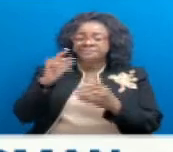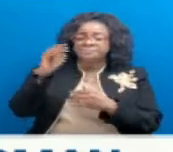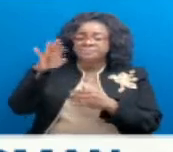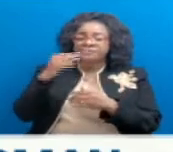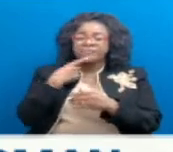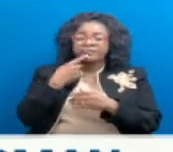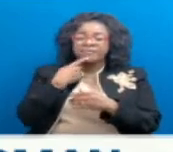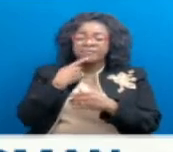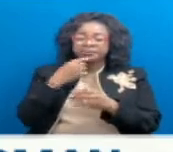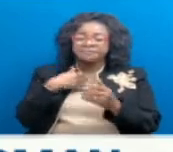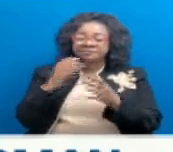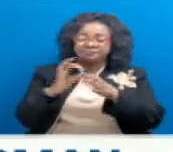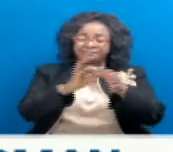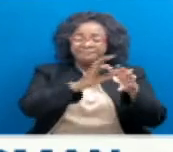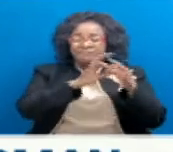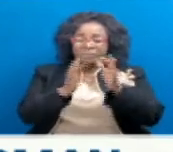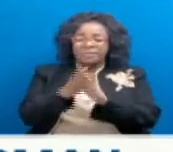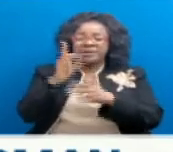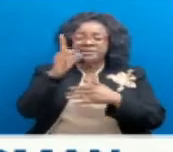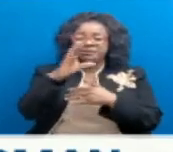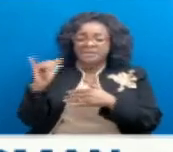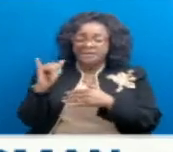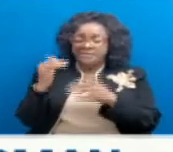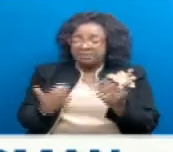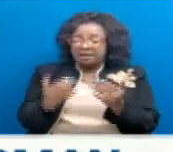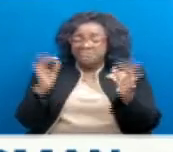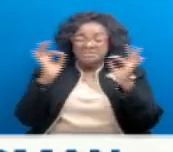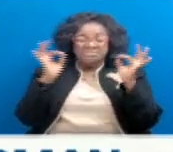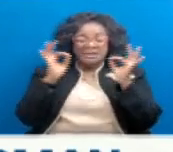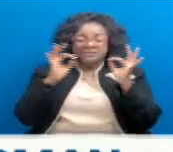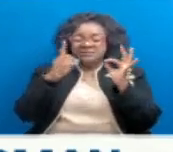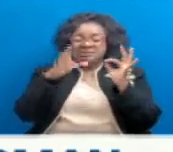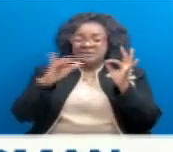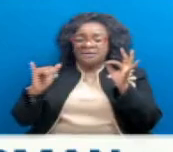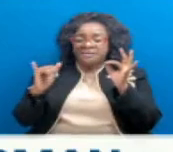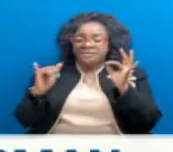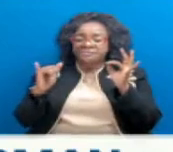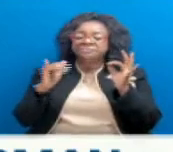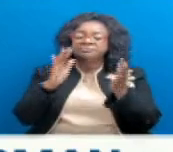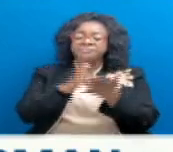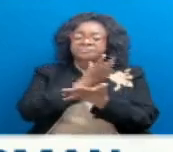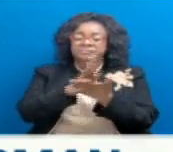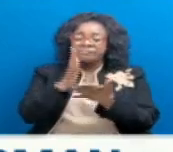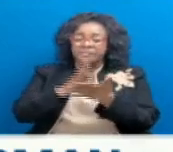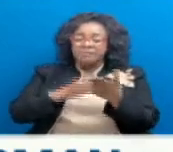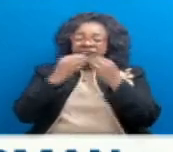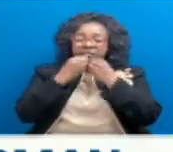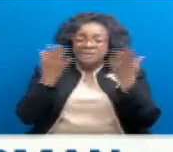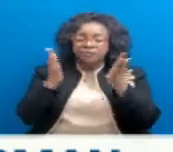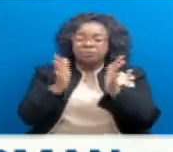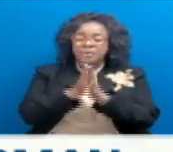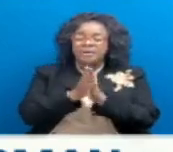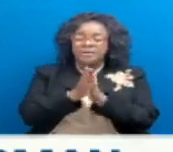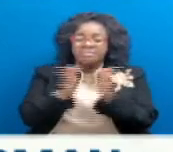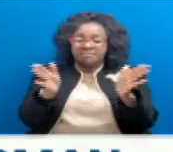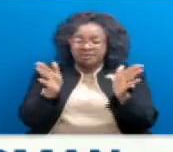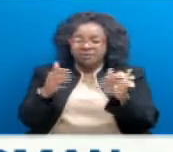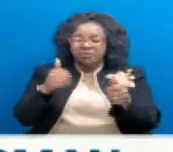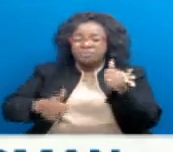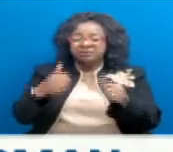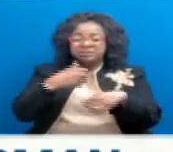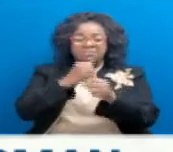that having cooperated with the DCI, "I am surprised that the DCI chose to share partial information with the public that has since turned me